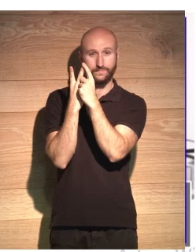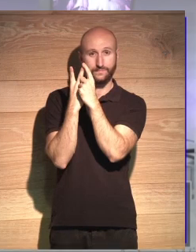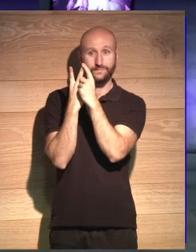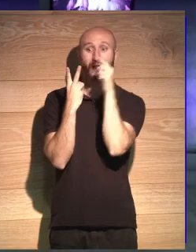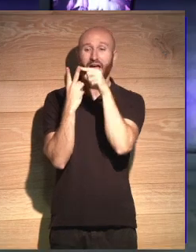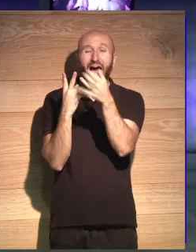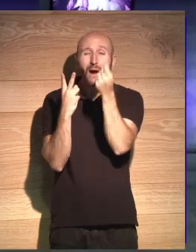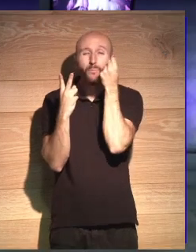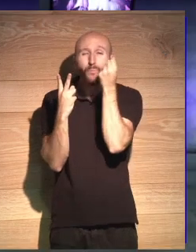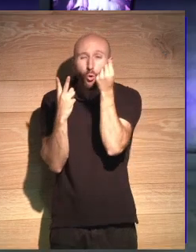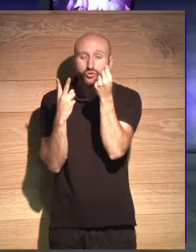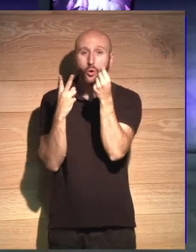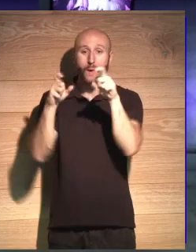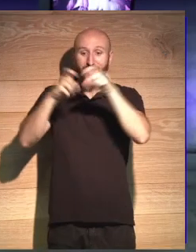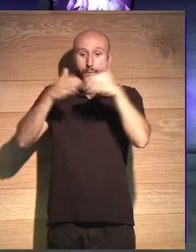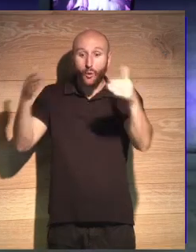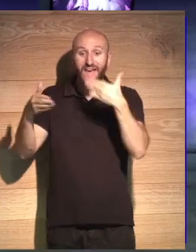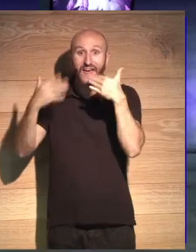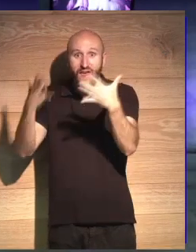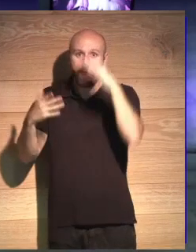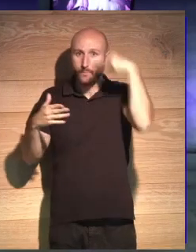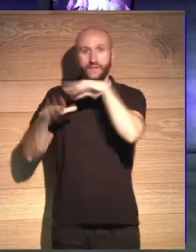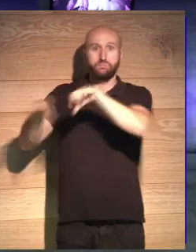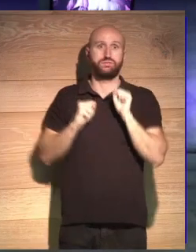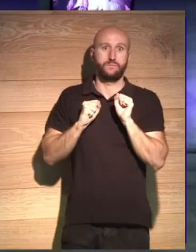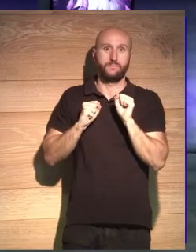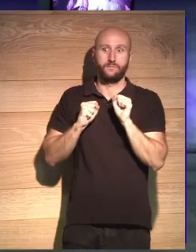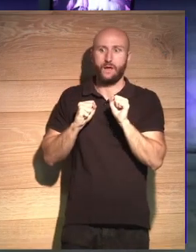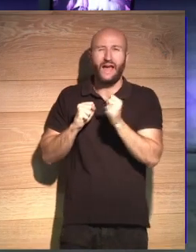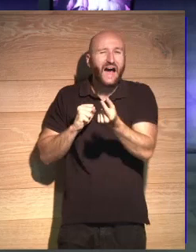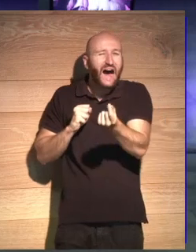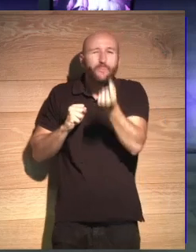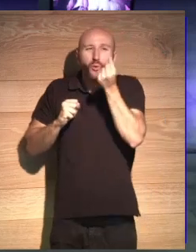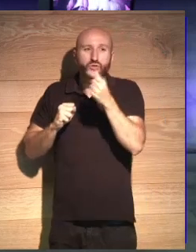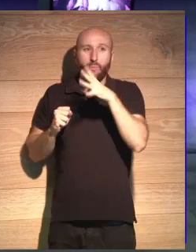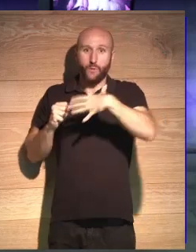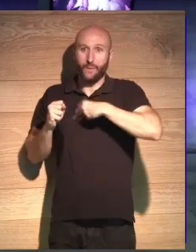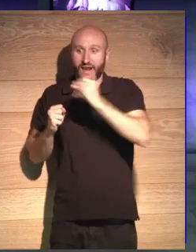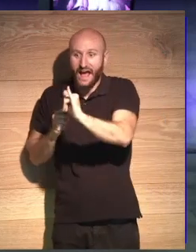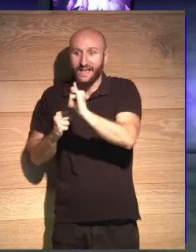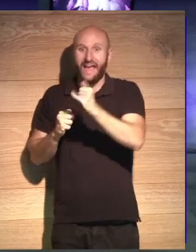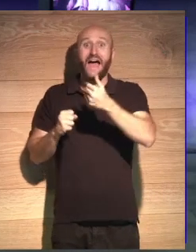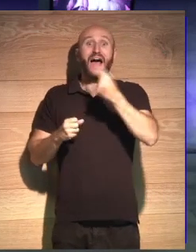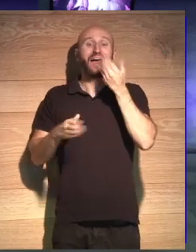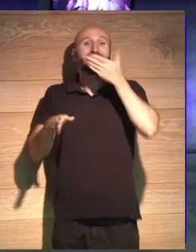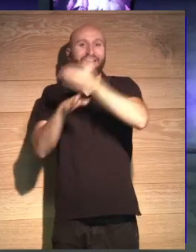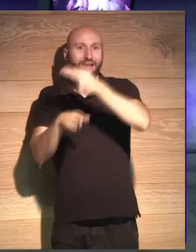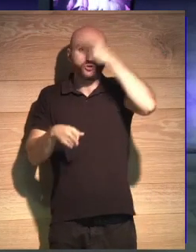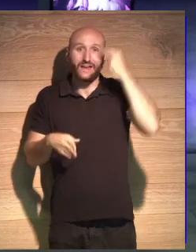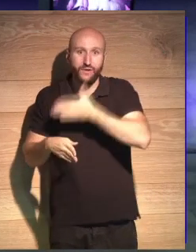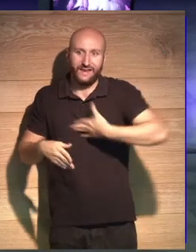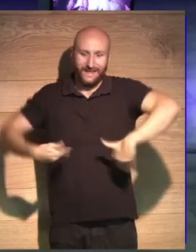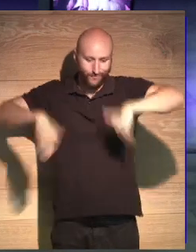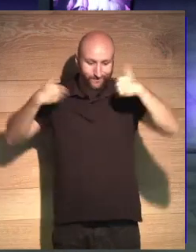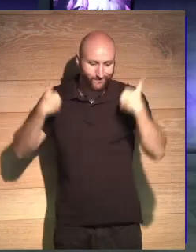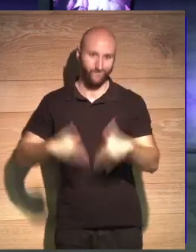was caught by his parents on the verge of opening a company when he was only 10. He was about to go to the public